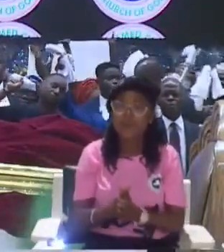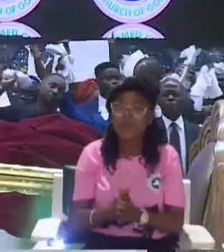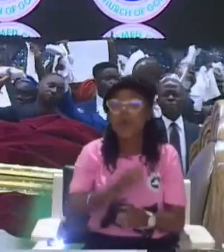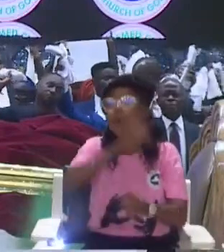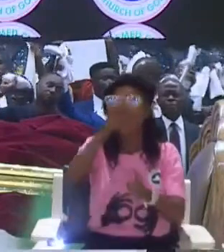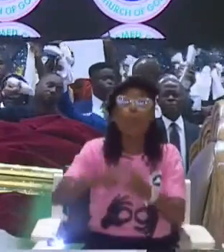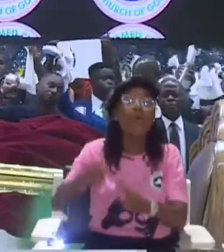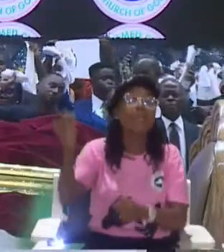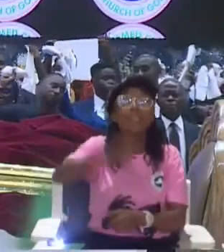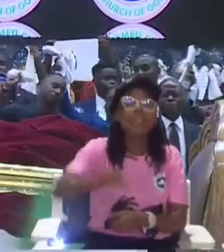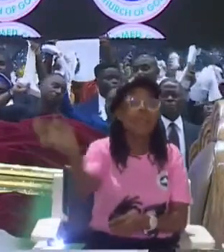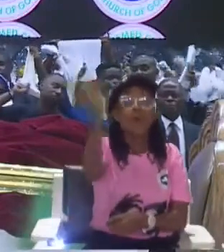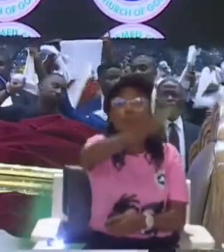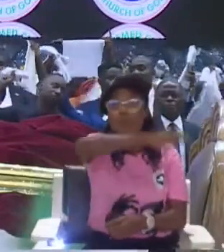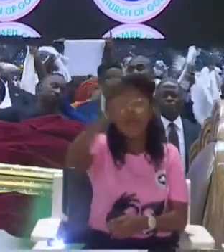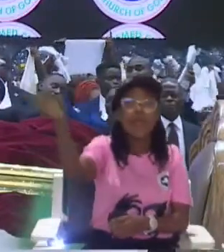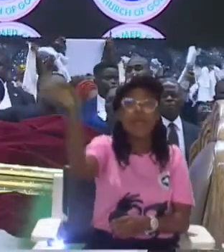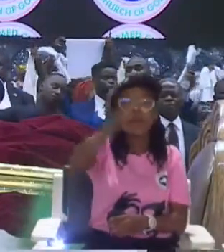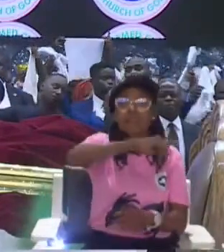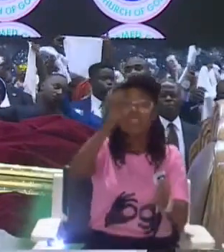When they wave this handkerchief,